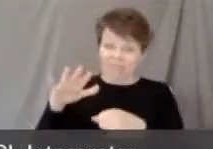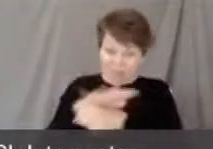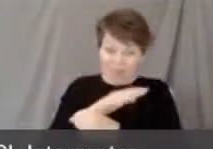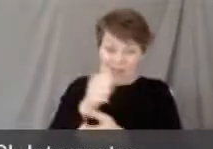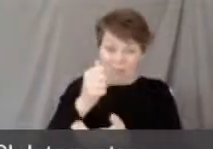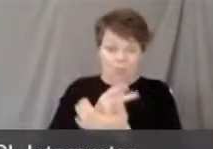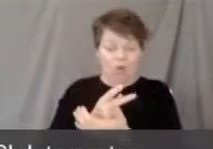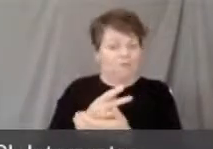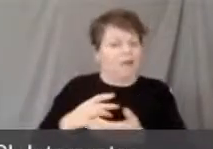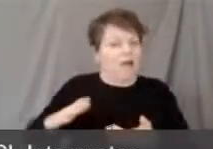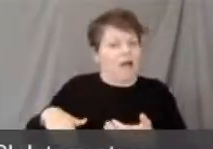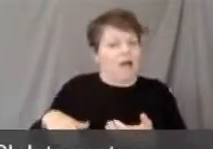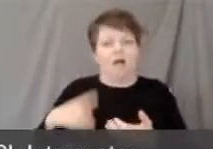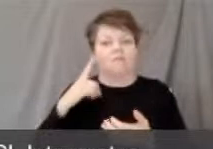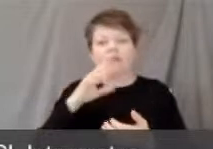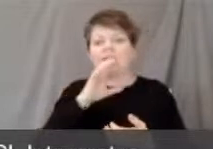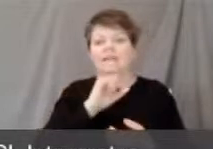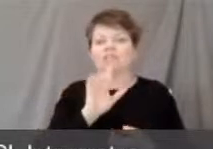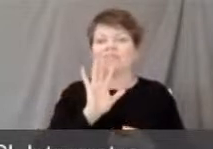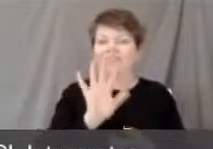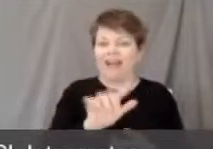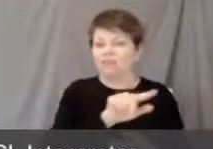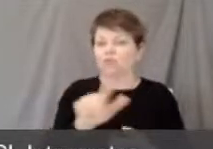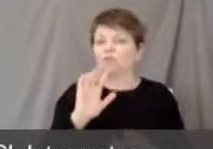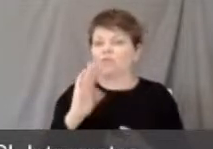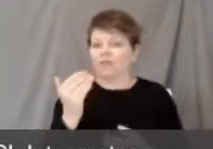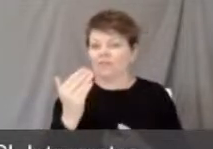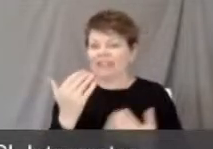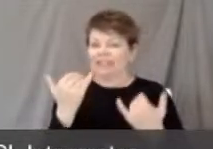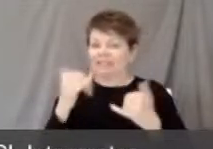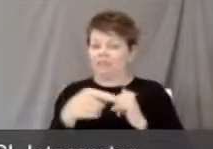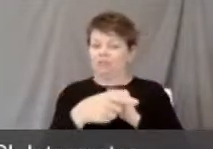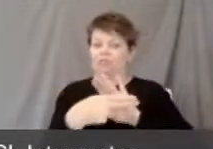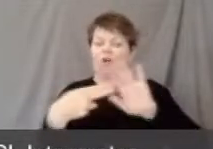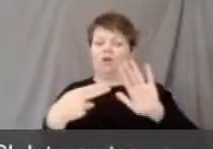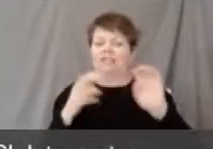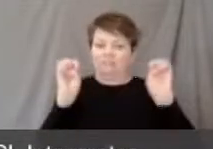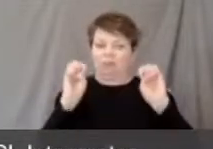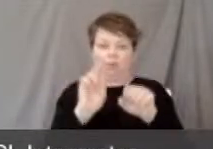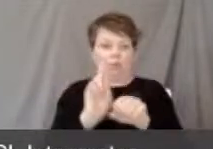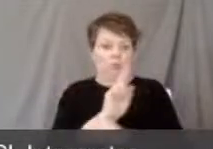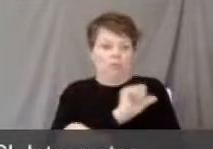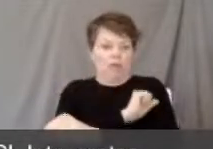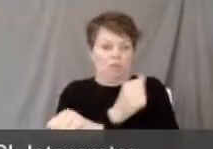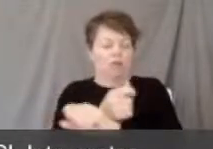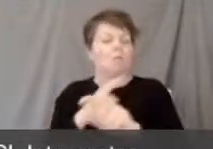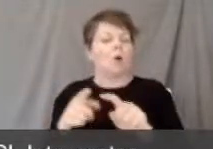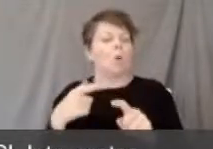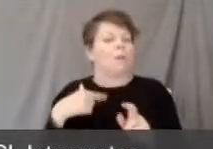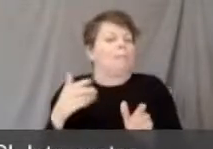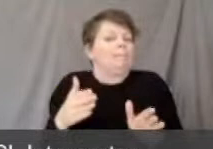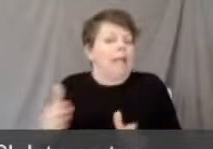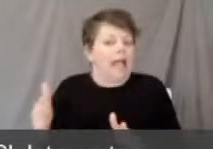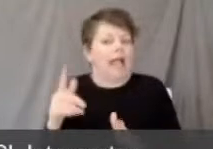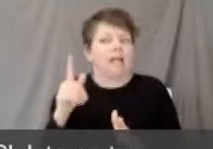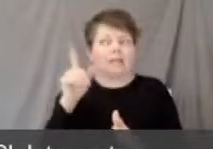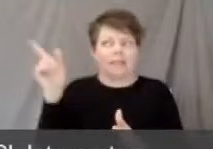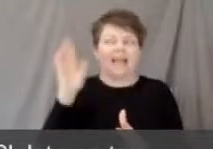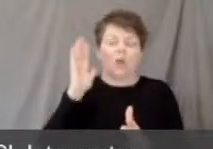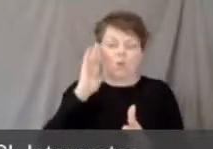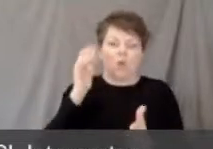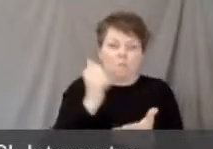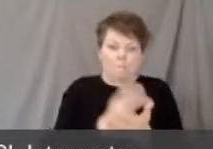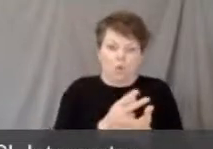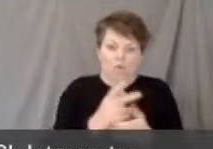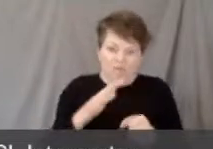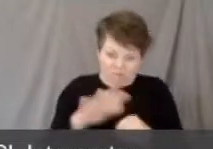ages 5 through 15. Those are still under emergency use authorization. However, the plan is for them to also get full approval over